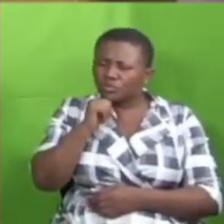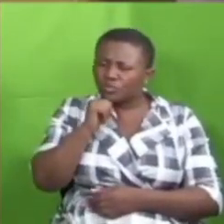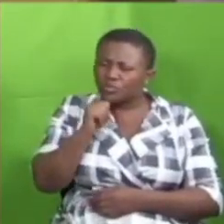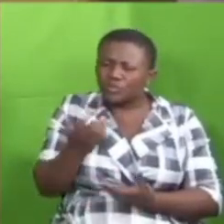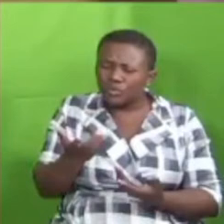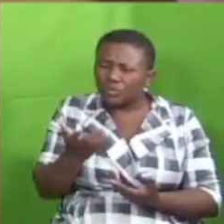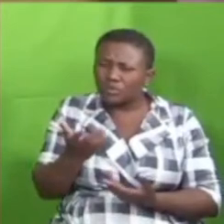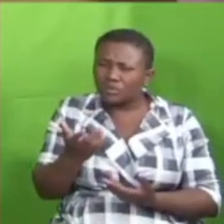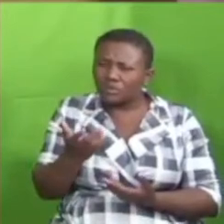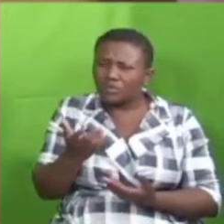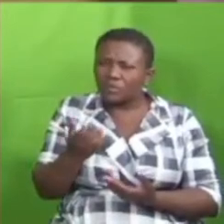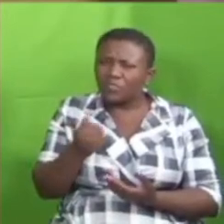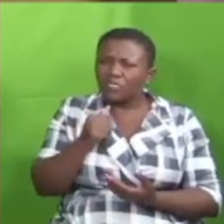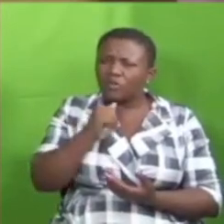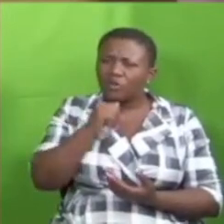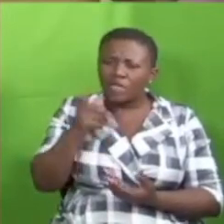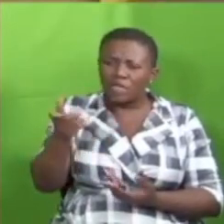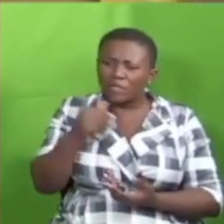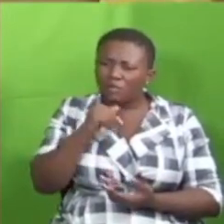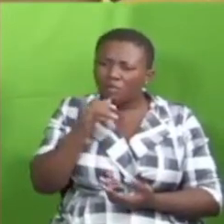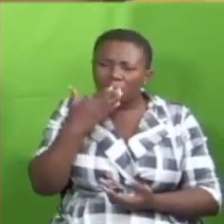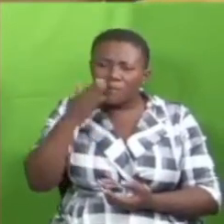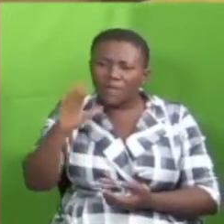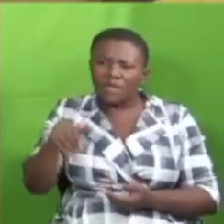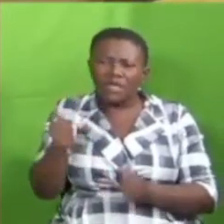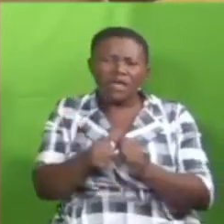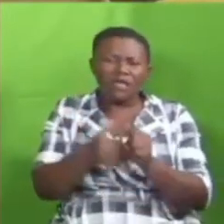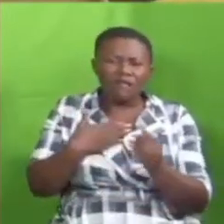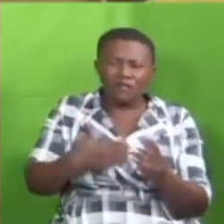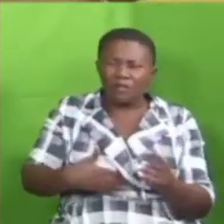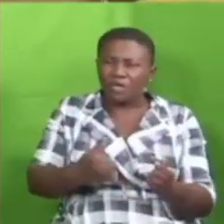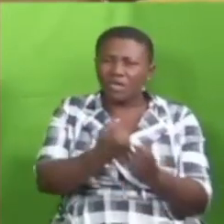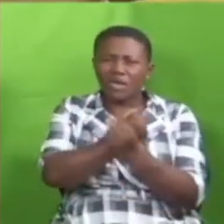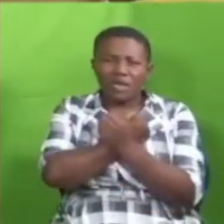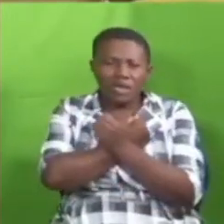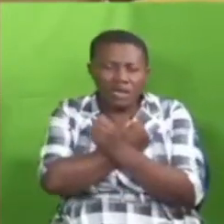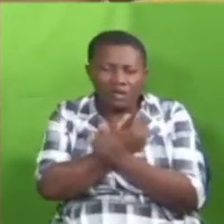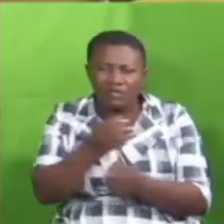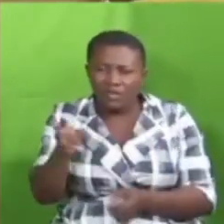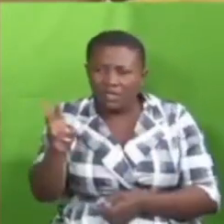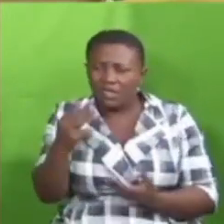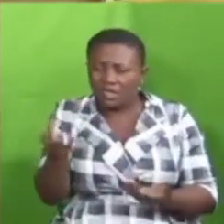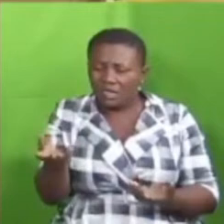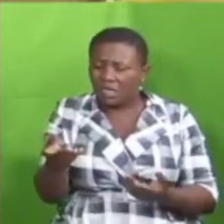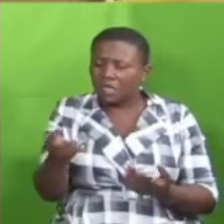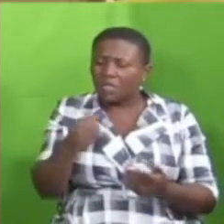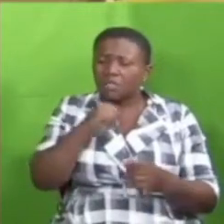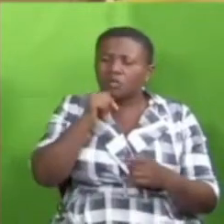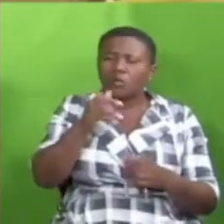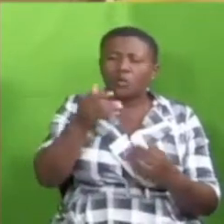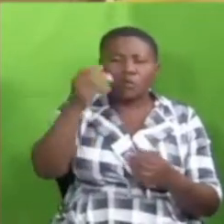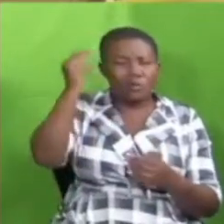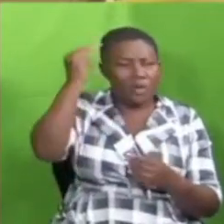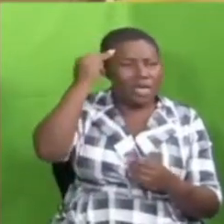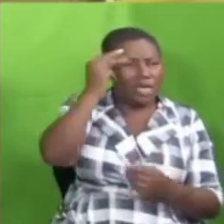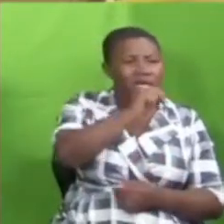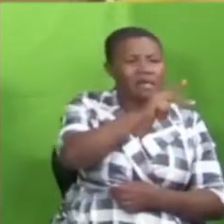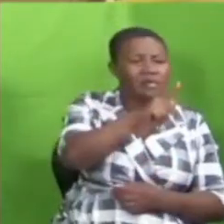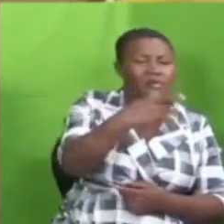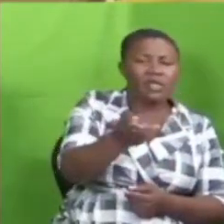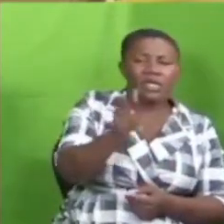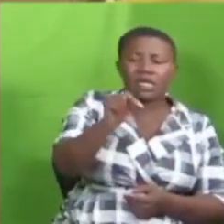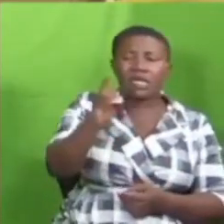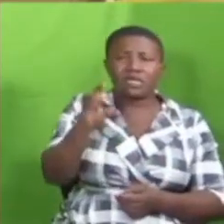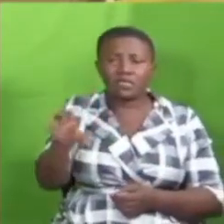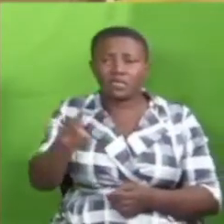He's loved by all of us because he come across all political divide in this House. And in this House, you can clearly see those